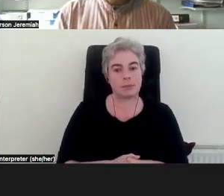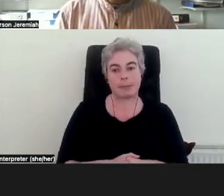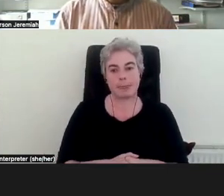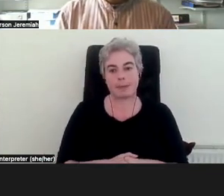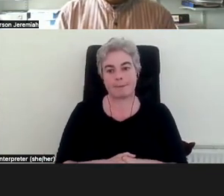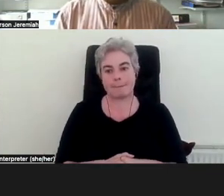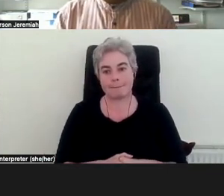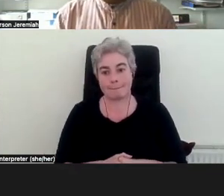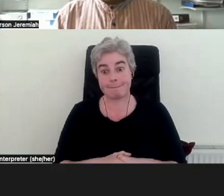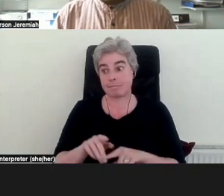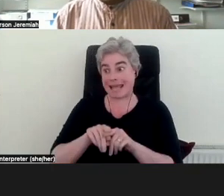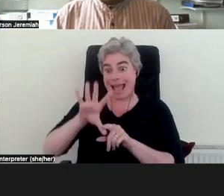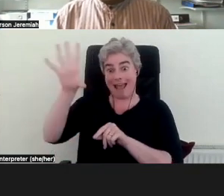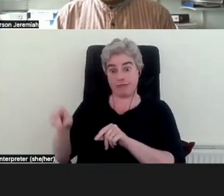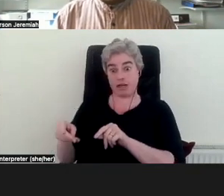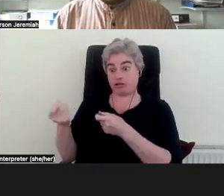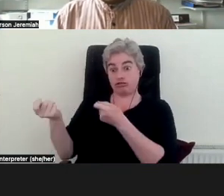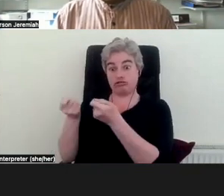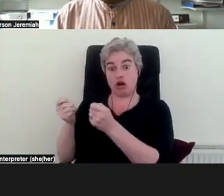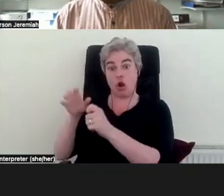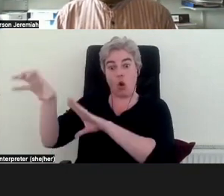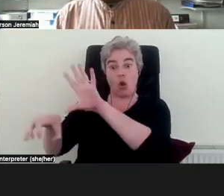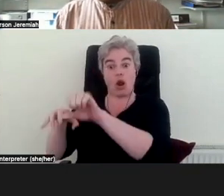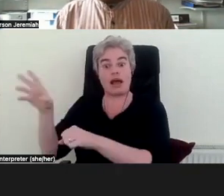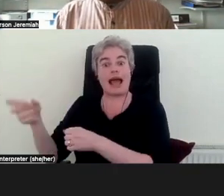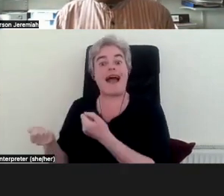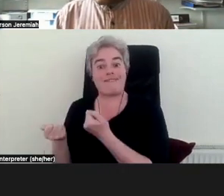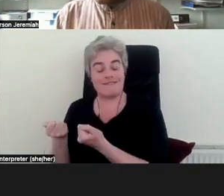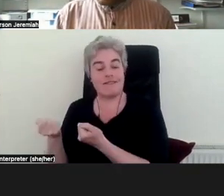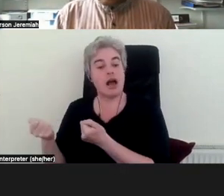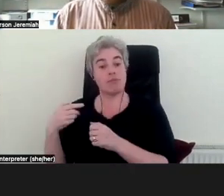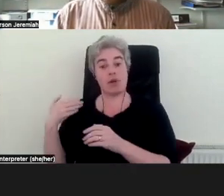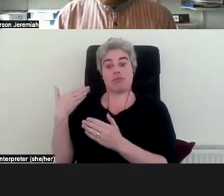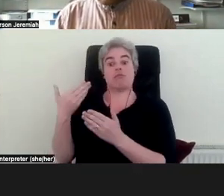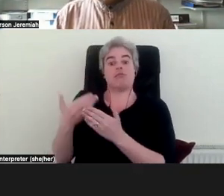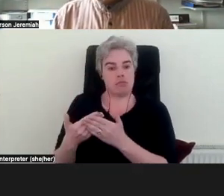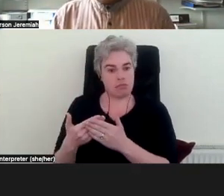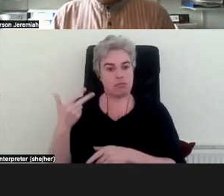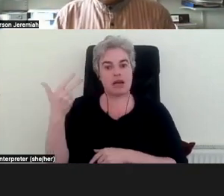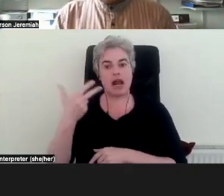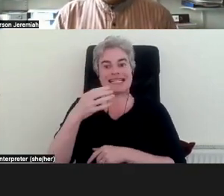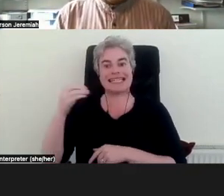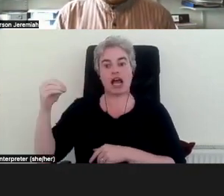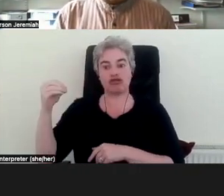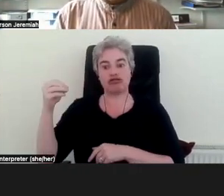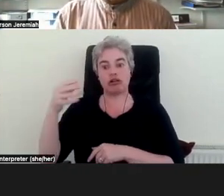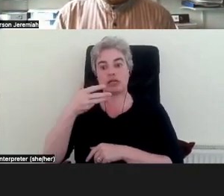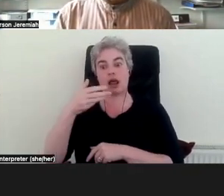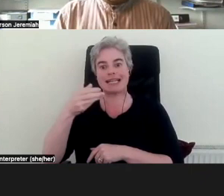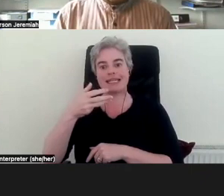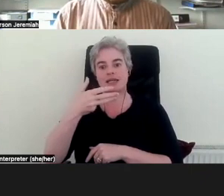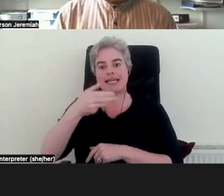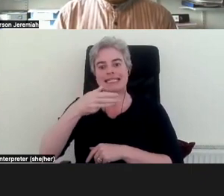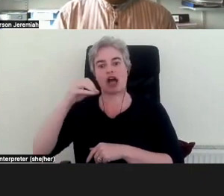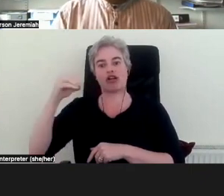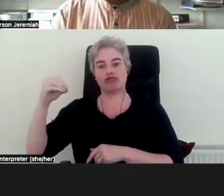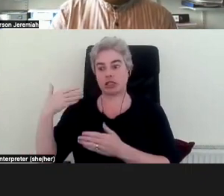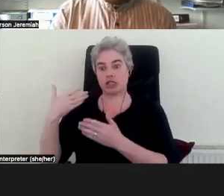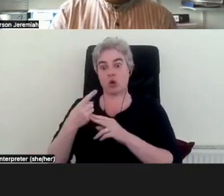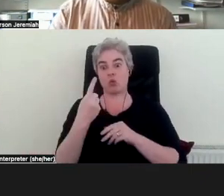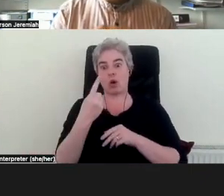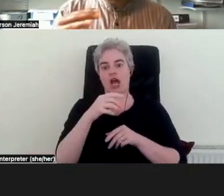the African continent. But by 1900, that's almost 100 years,